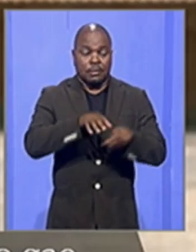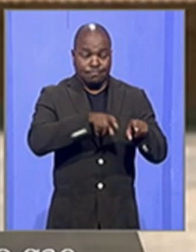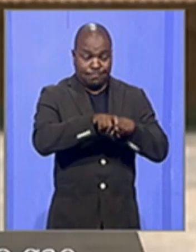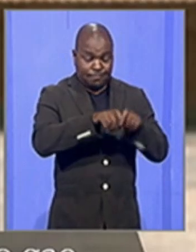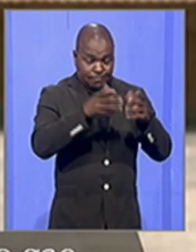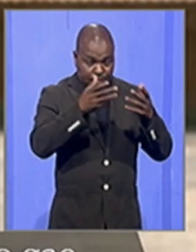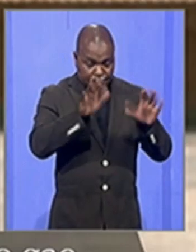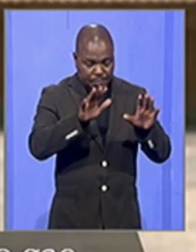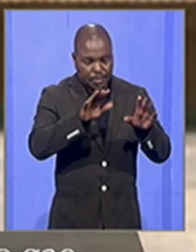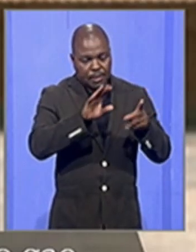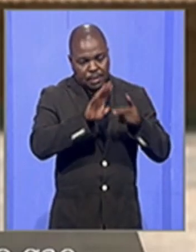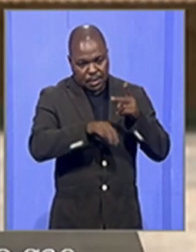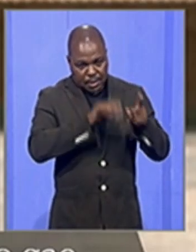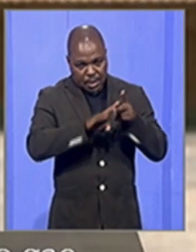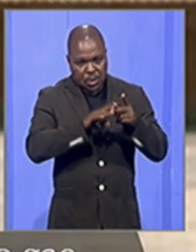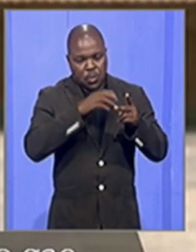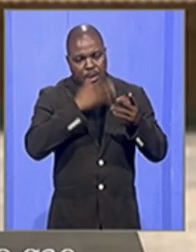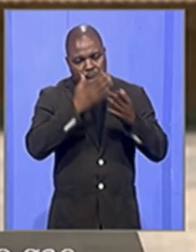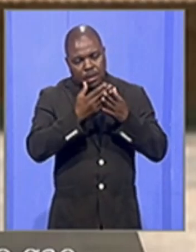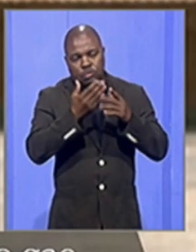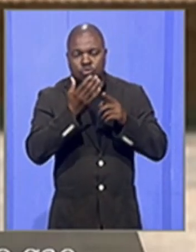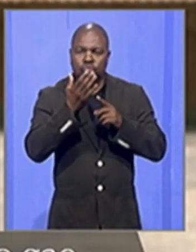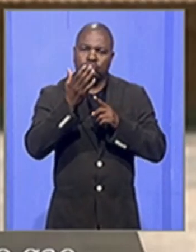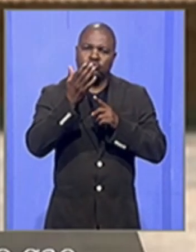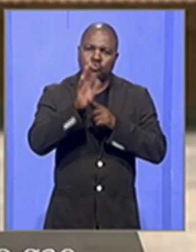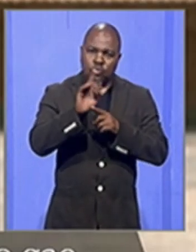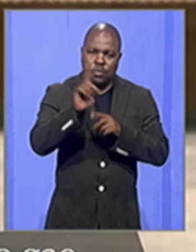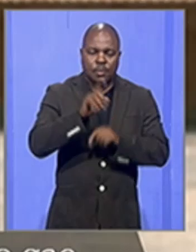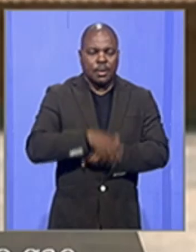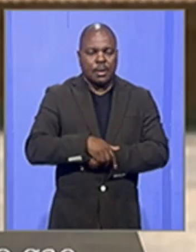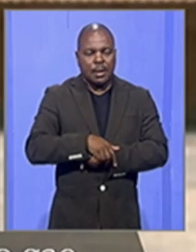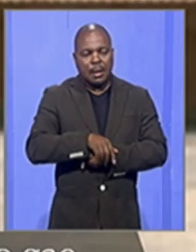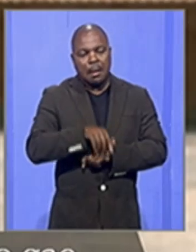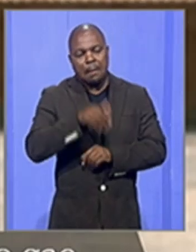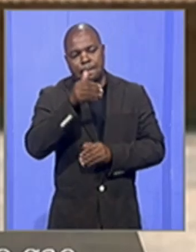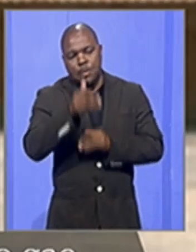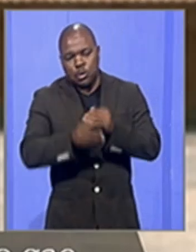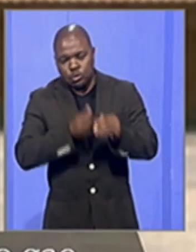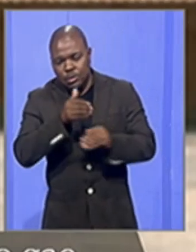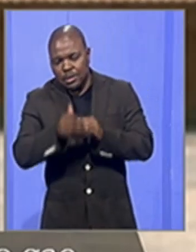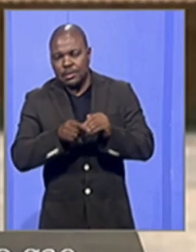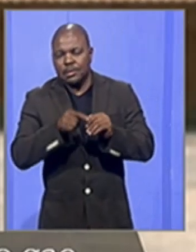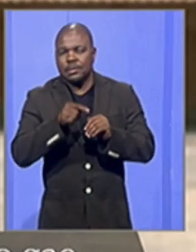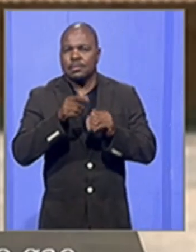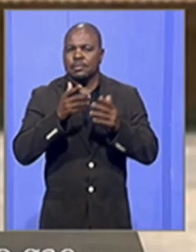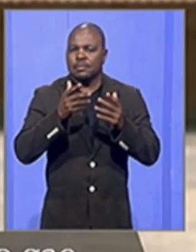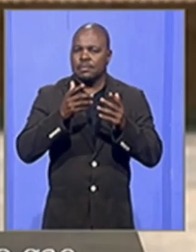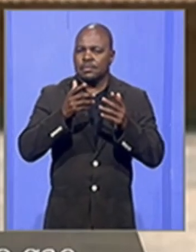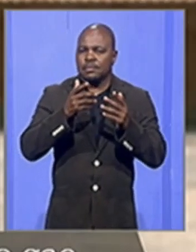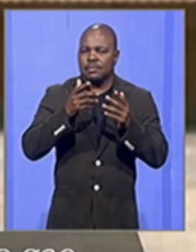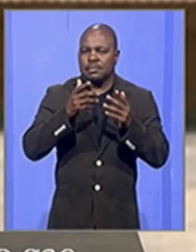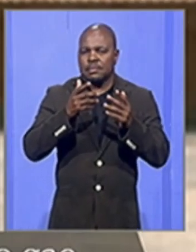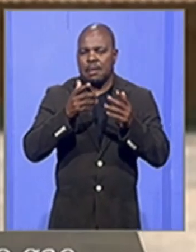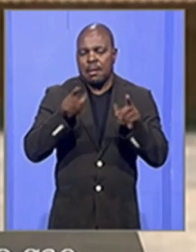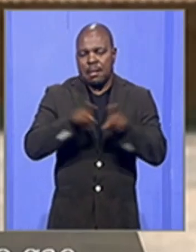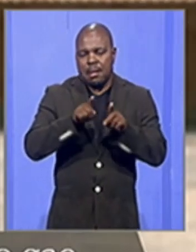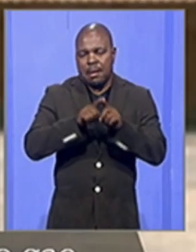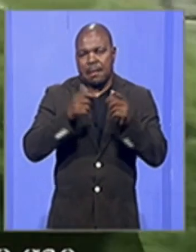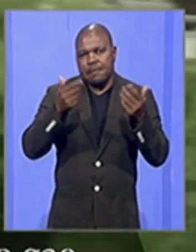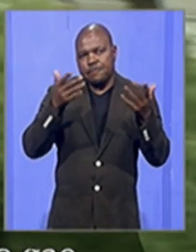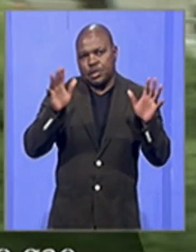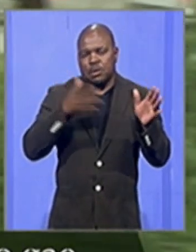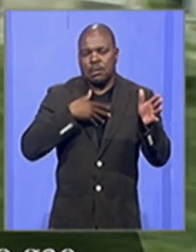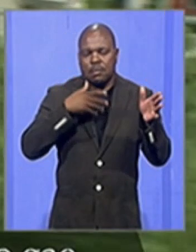will already, we can indicate that particular process has already been